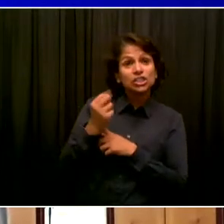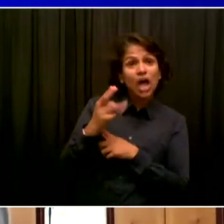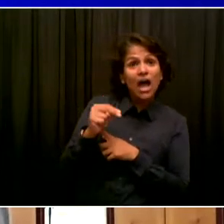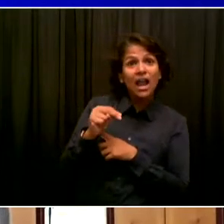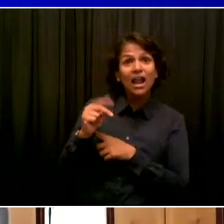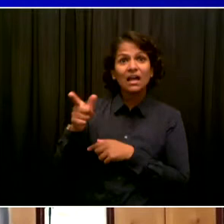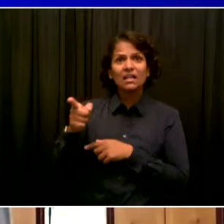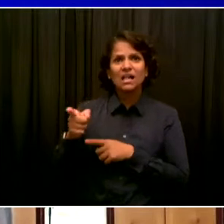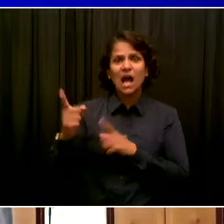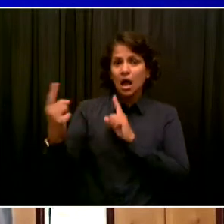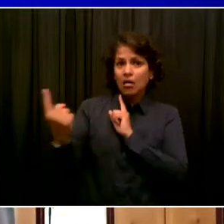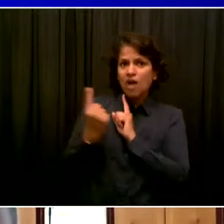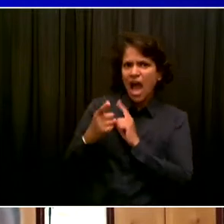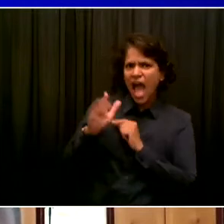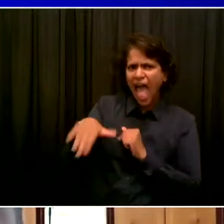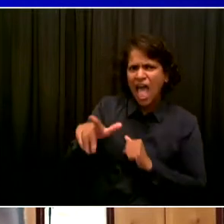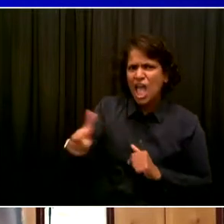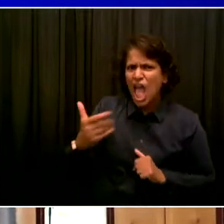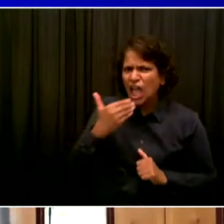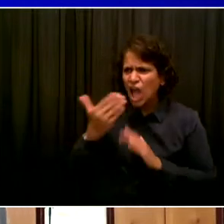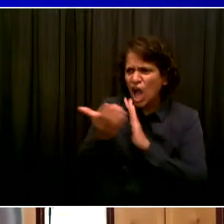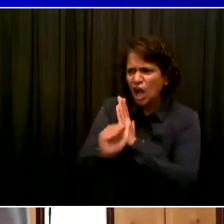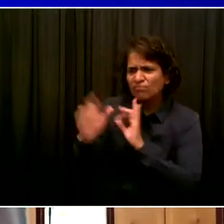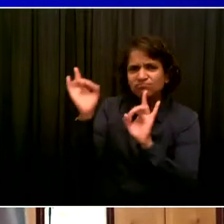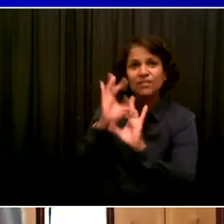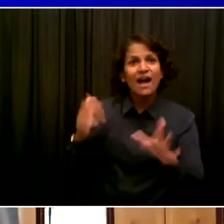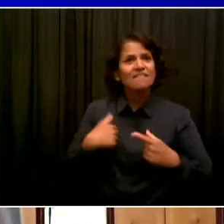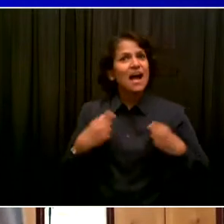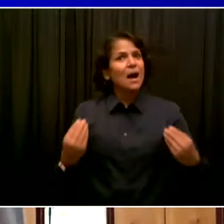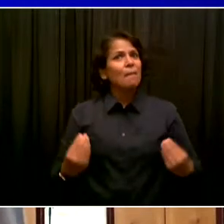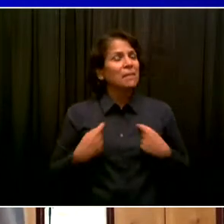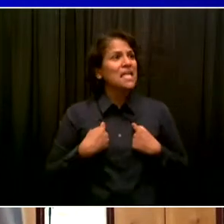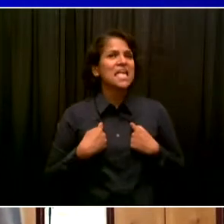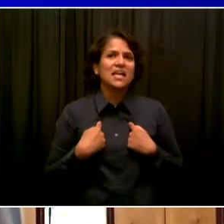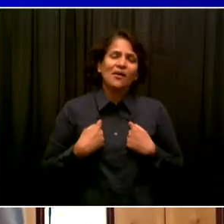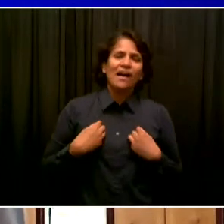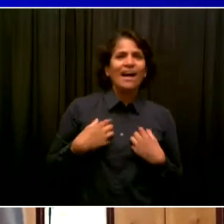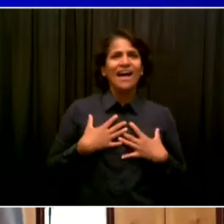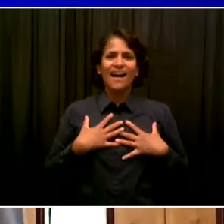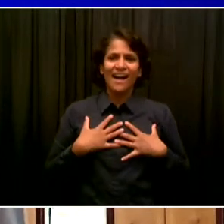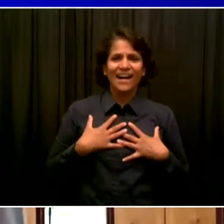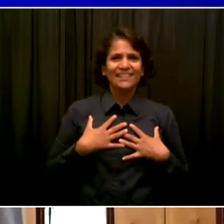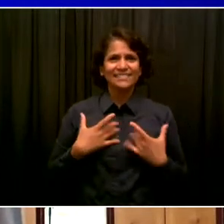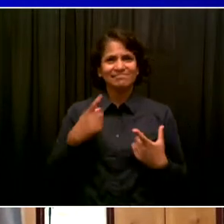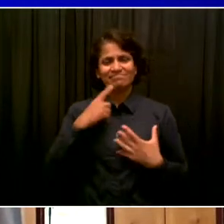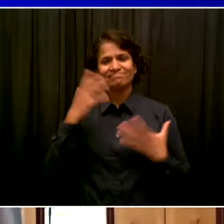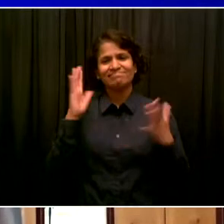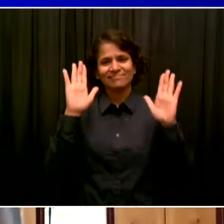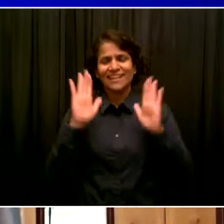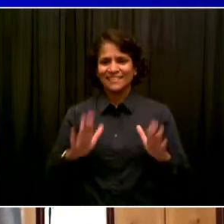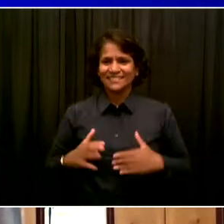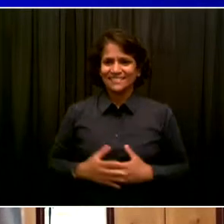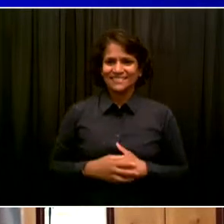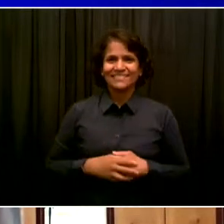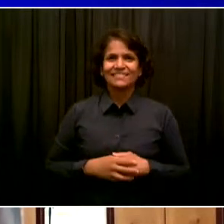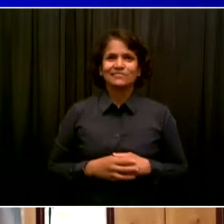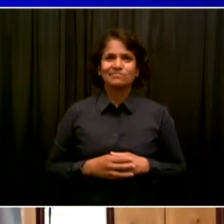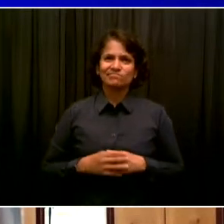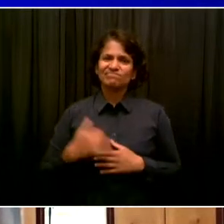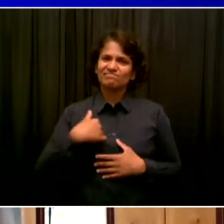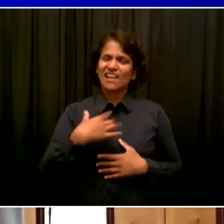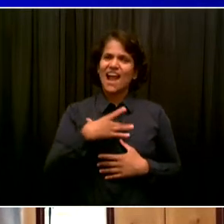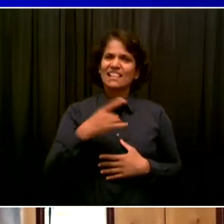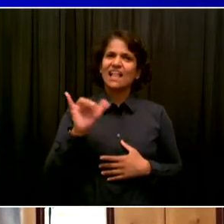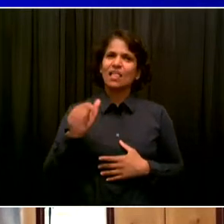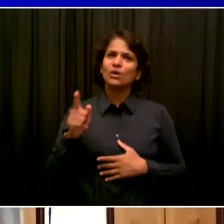go around the city and show my good jump shot form citywide. I like it. I like your spirit. You're going to the Knicks too, I think. You're going to be part